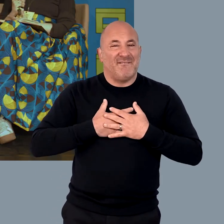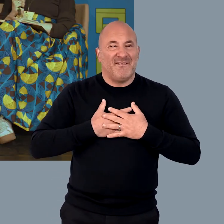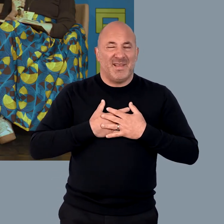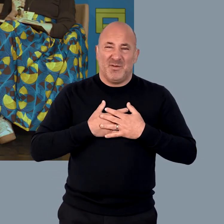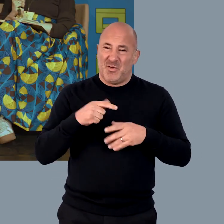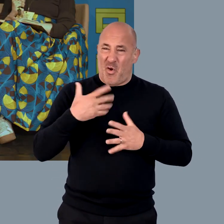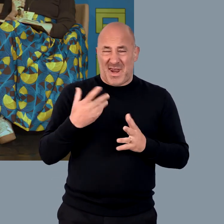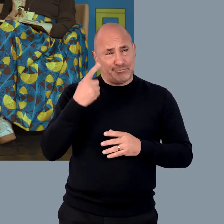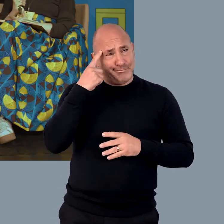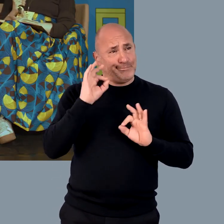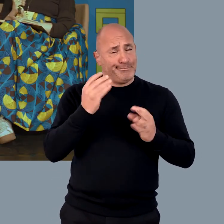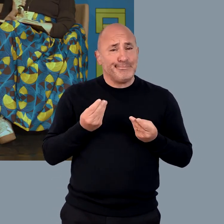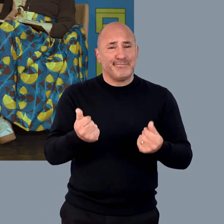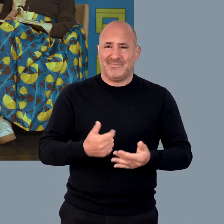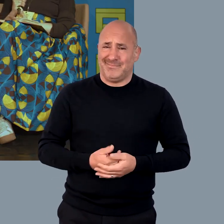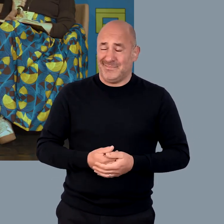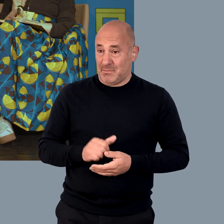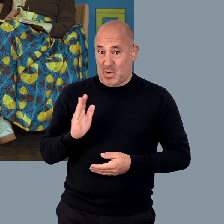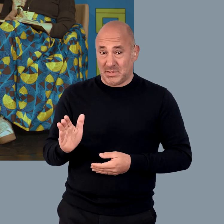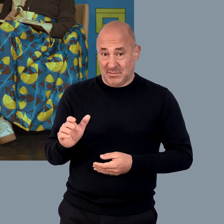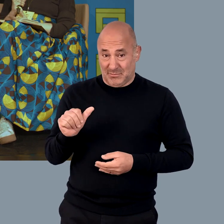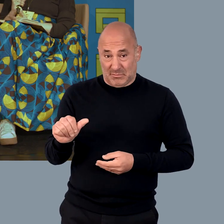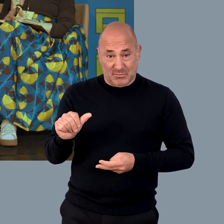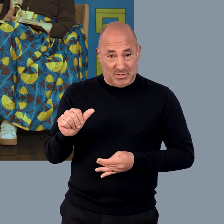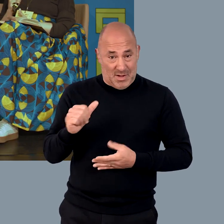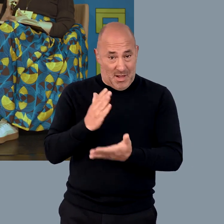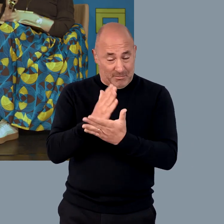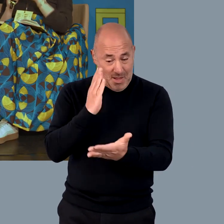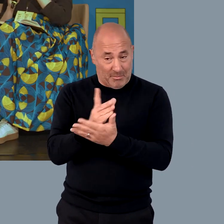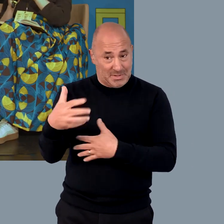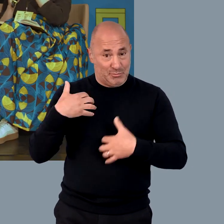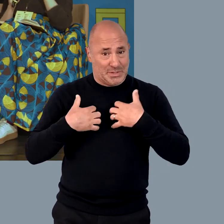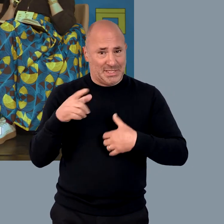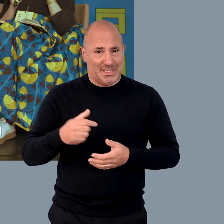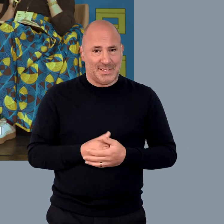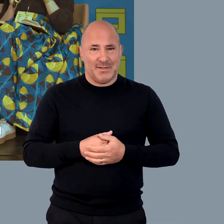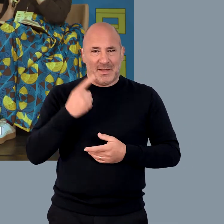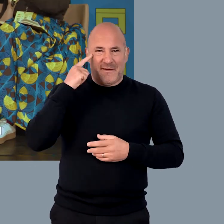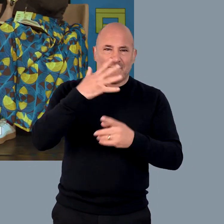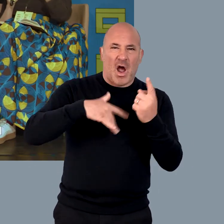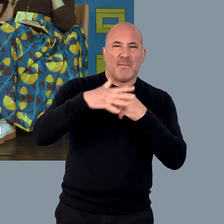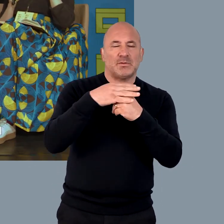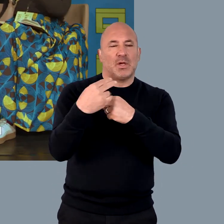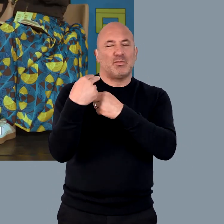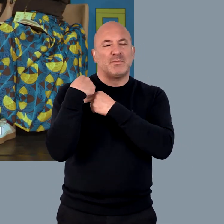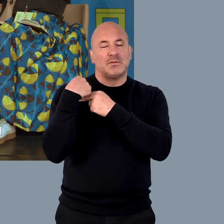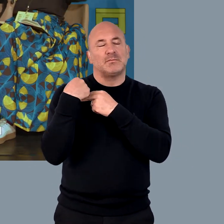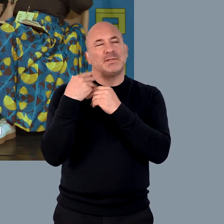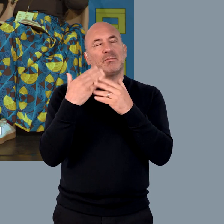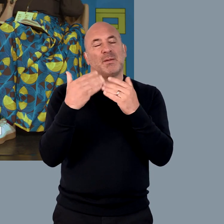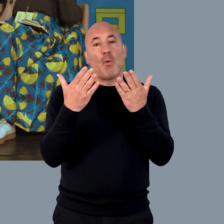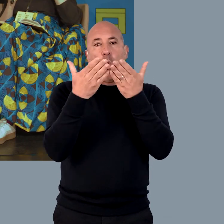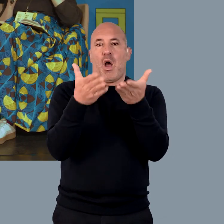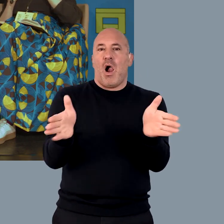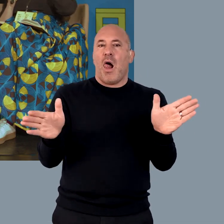I love humans, but we're not really that rational. This is very true. This is very true. And that's quite interesting. So where you're thinking about environmental responsibility in its